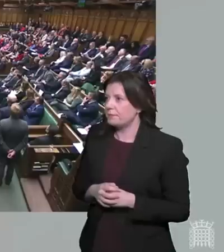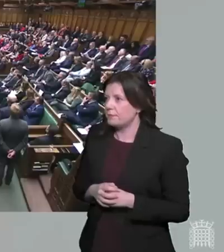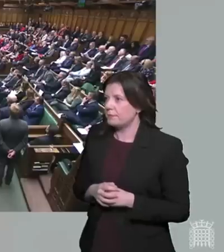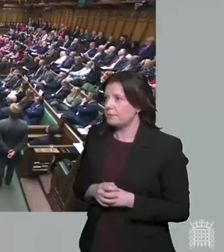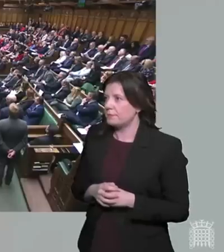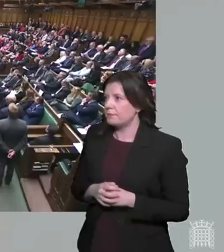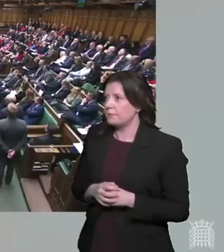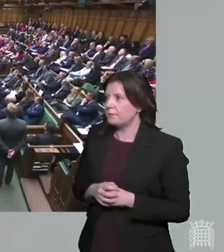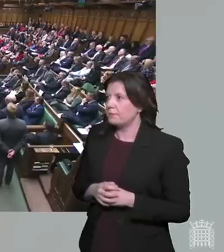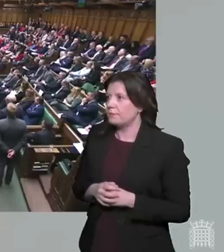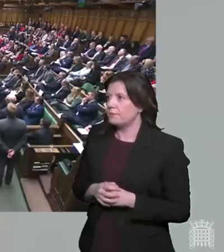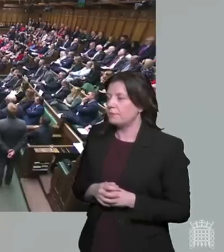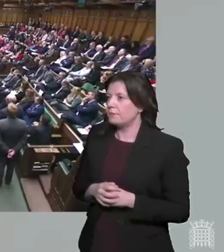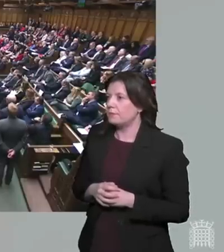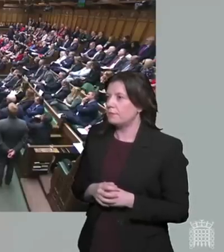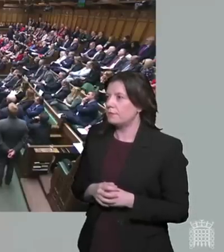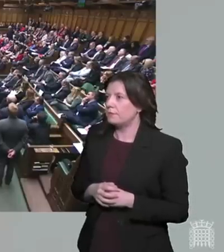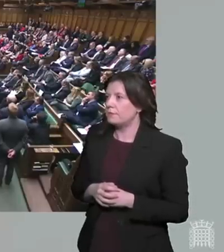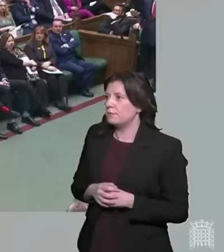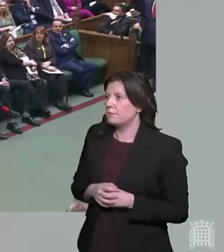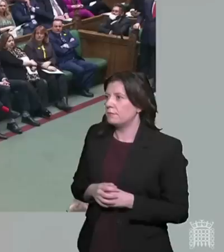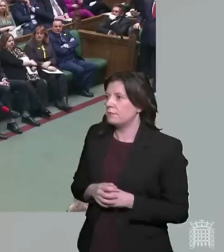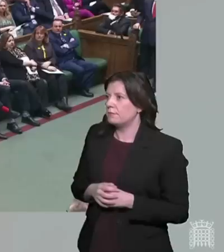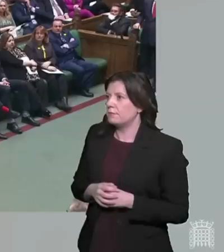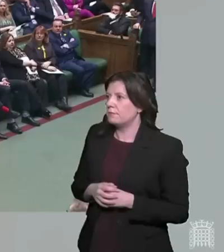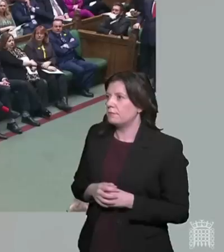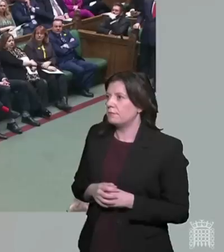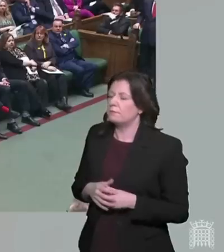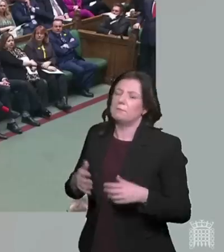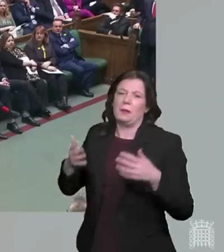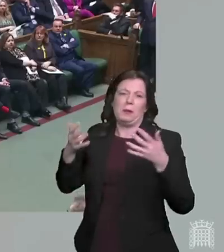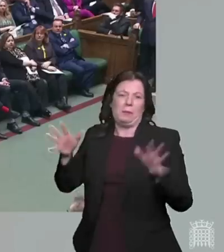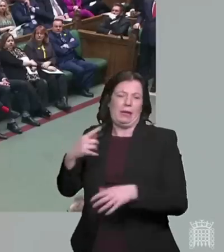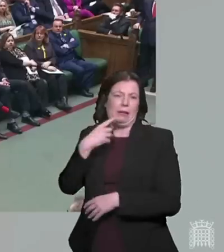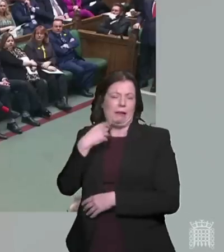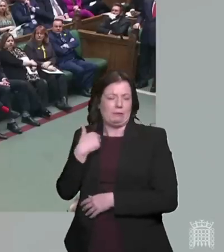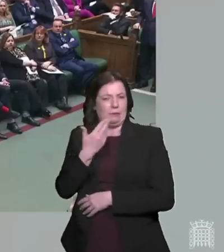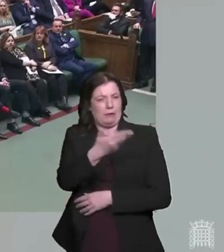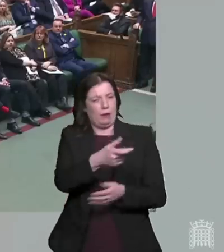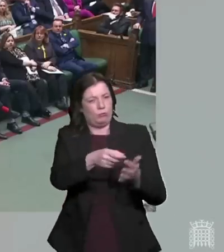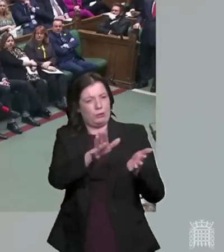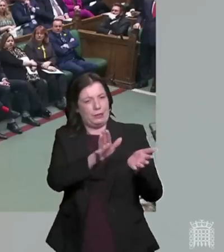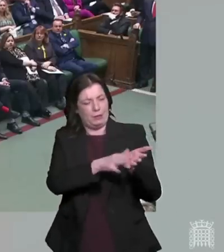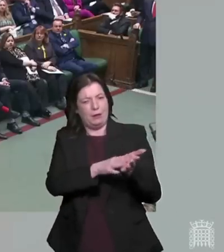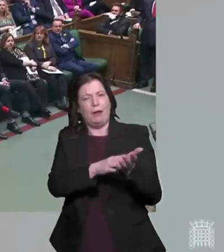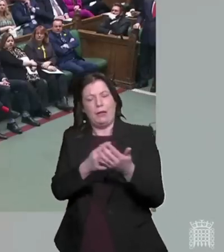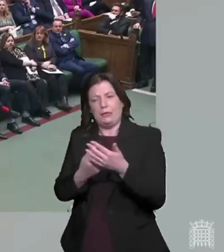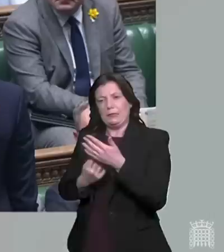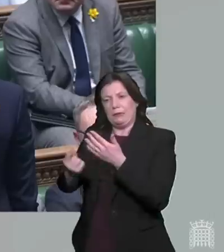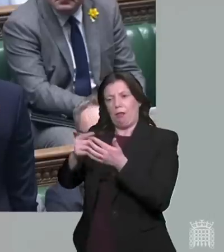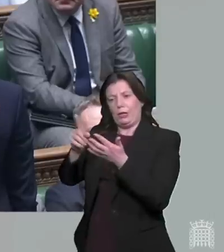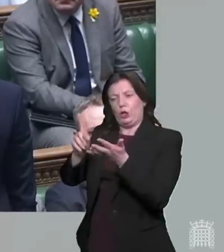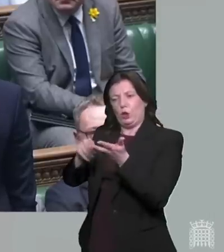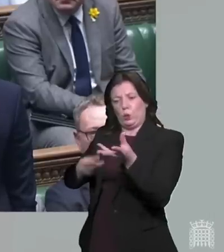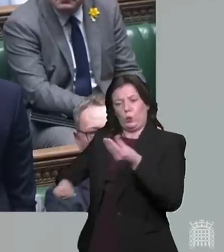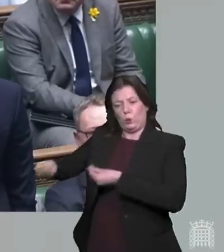Mr. Speaker, yesterday the Prime Minister said that EU single market access was